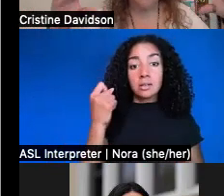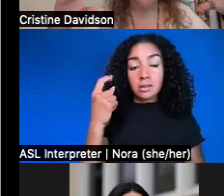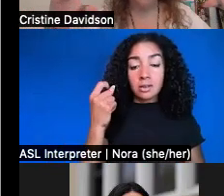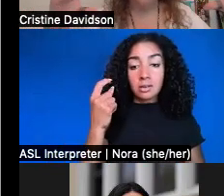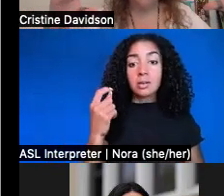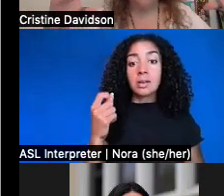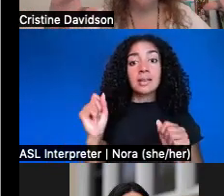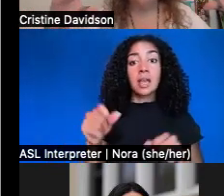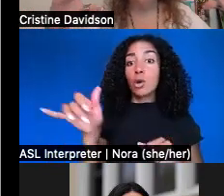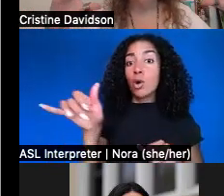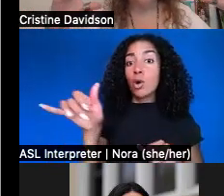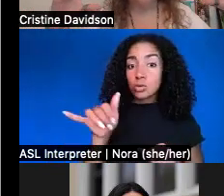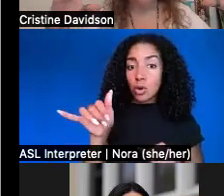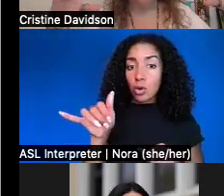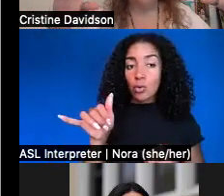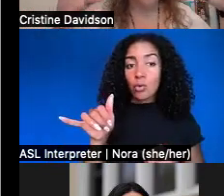be a place where